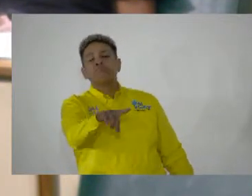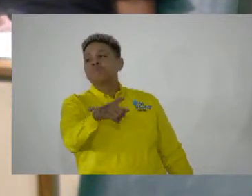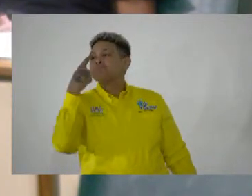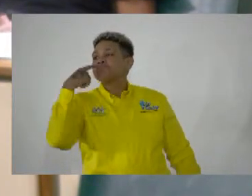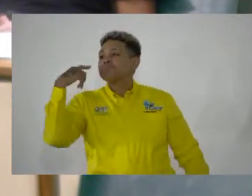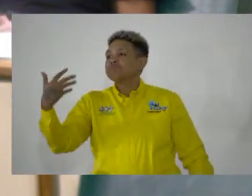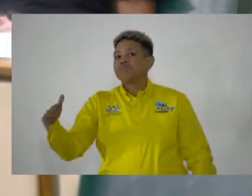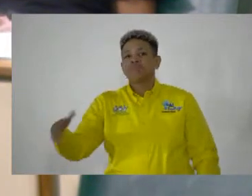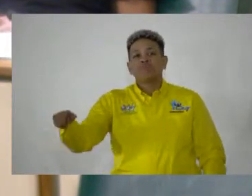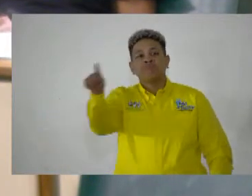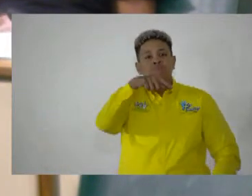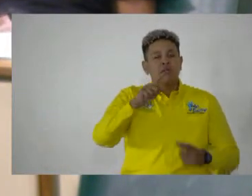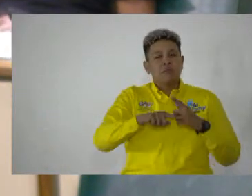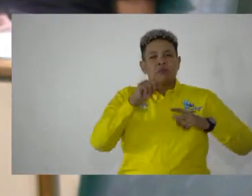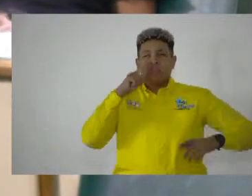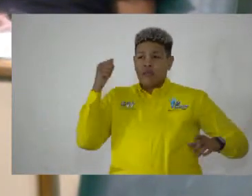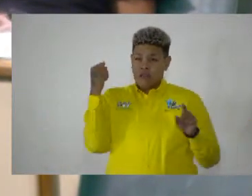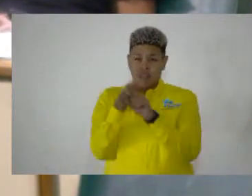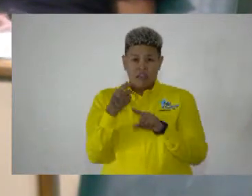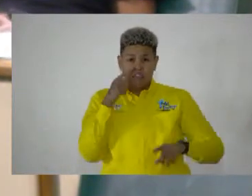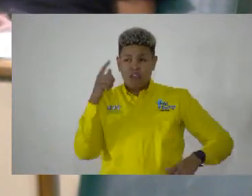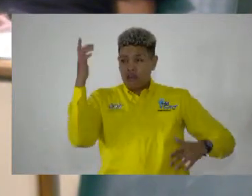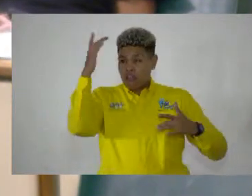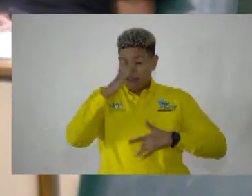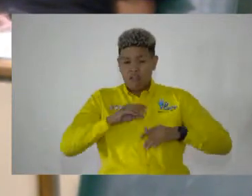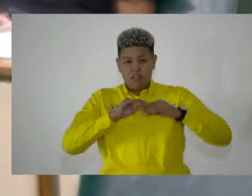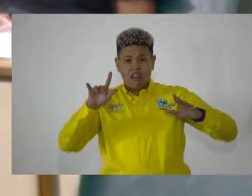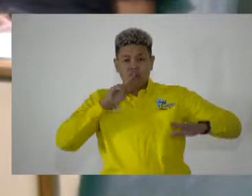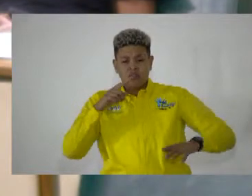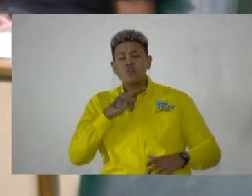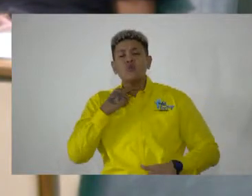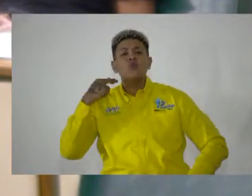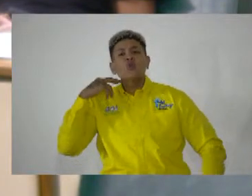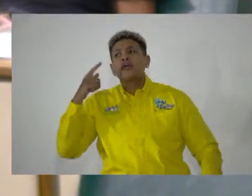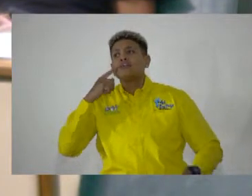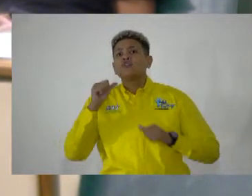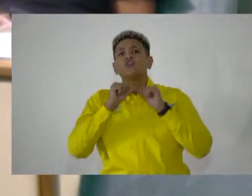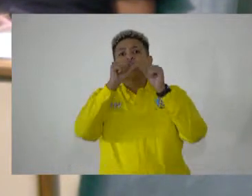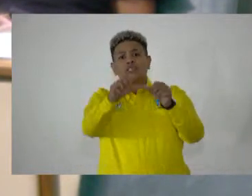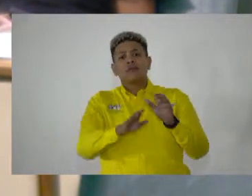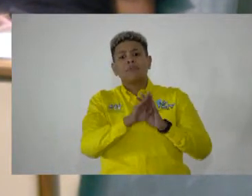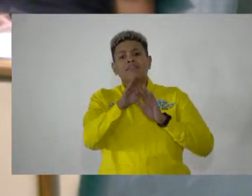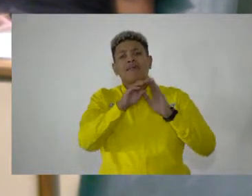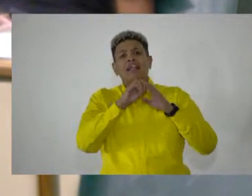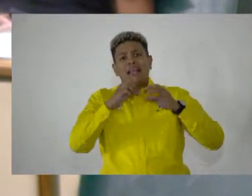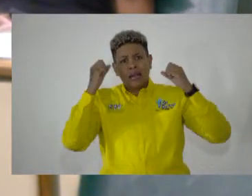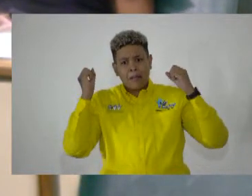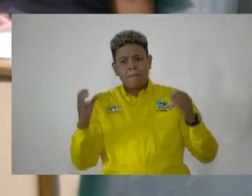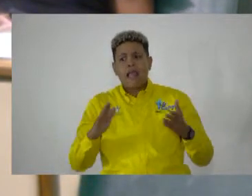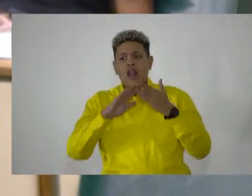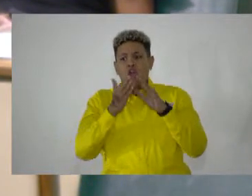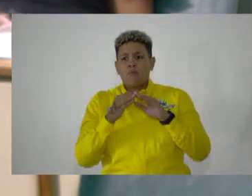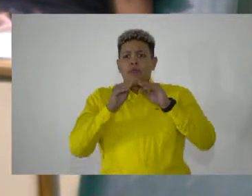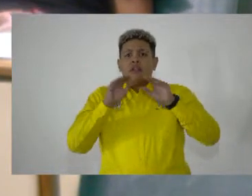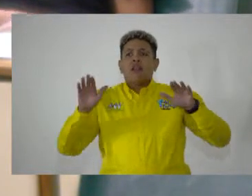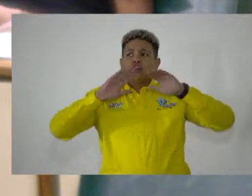and the associated ills that threaten sustainable development in many communities island-wide.